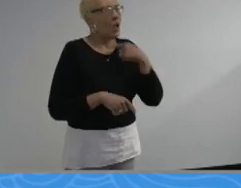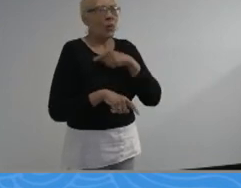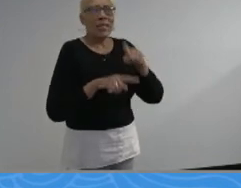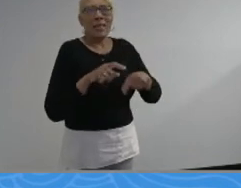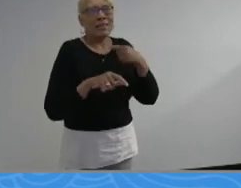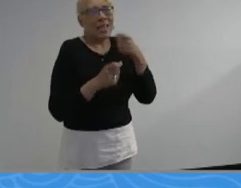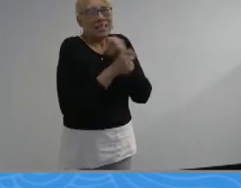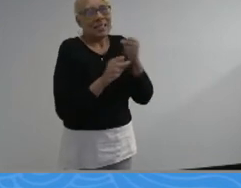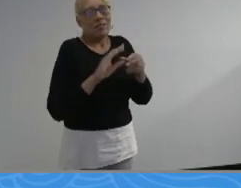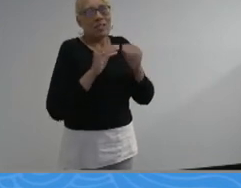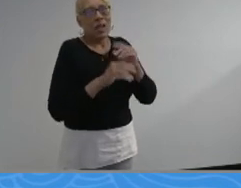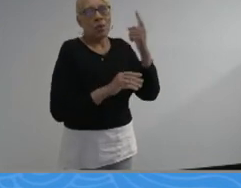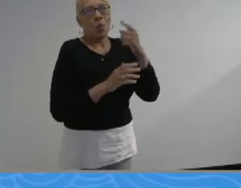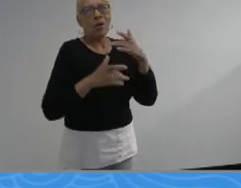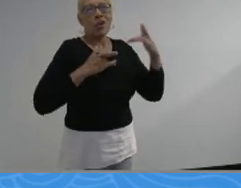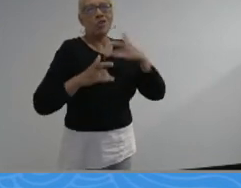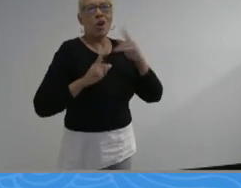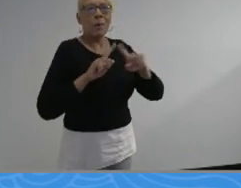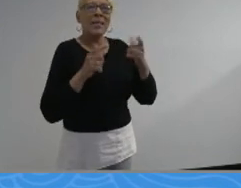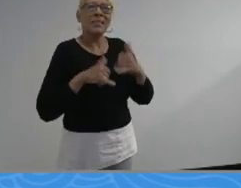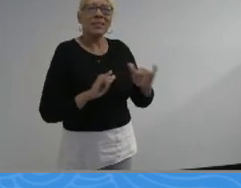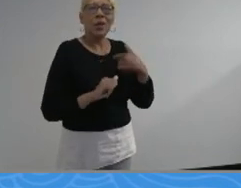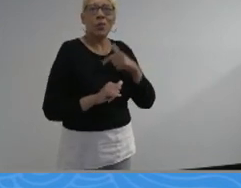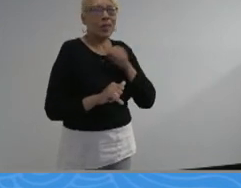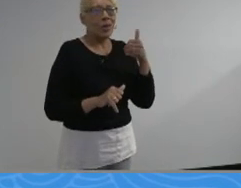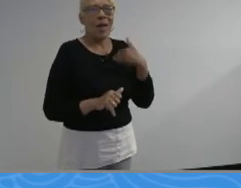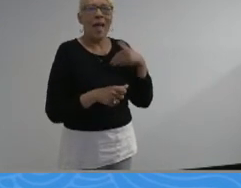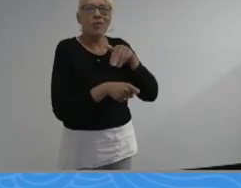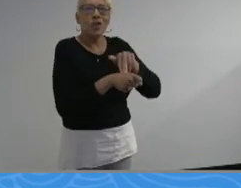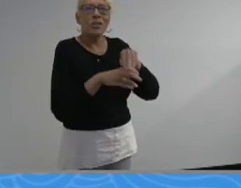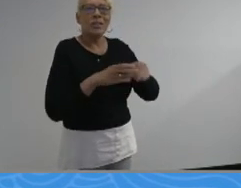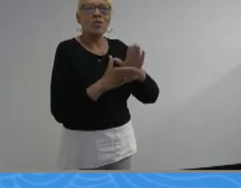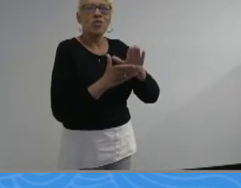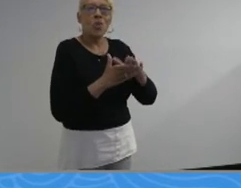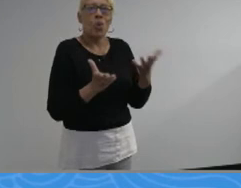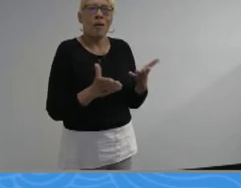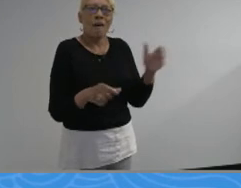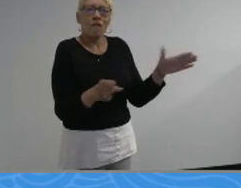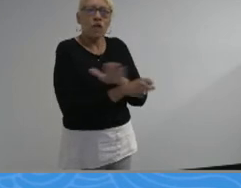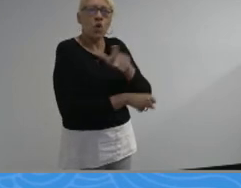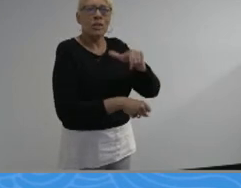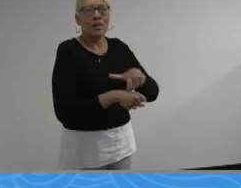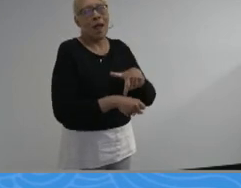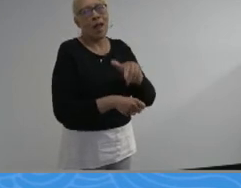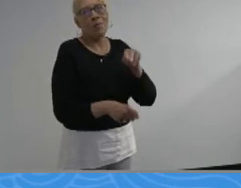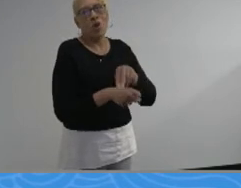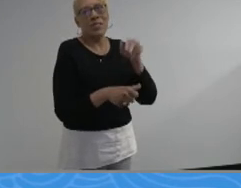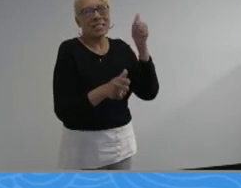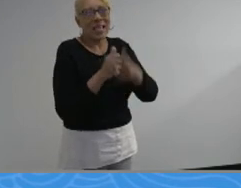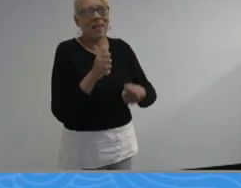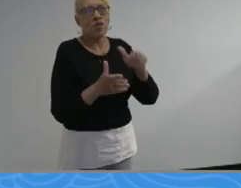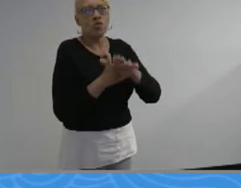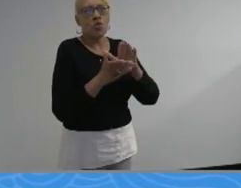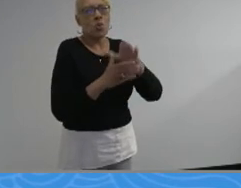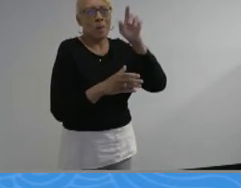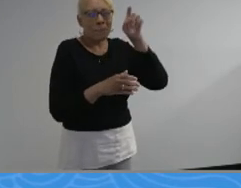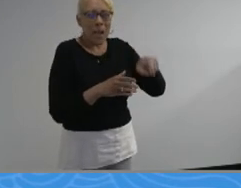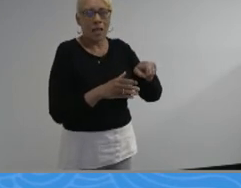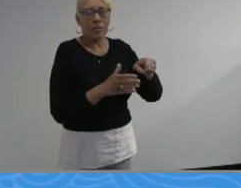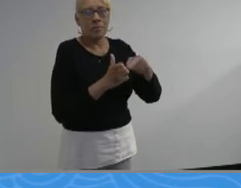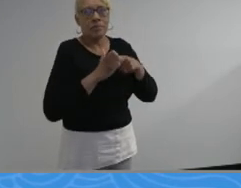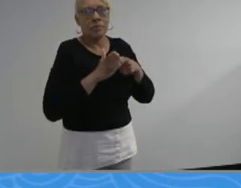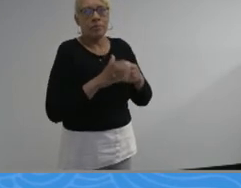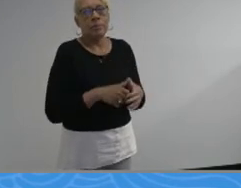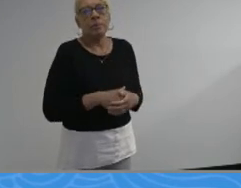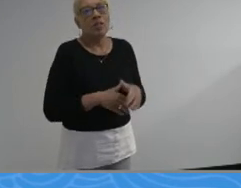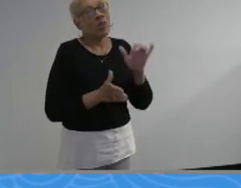our children's number one concern, but yet and still we don't have nurses in our schools, right? Full-time nurses at every school site should be a must, right? So